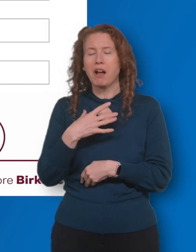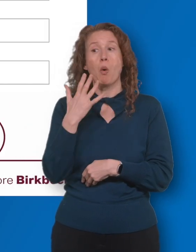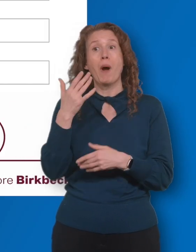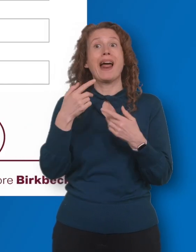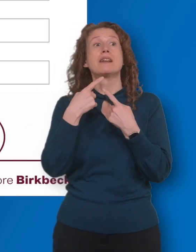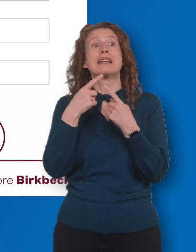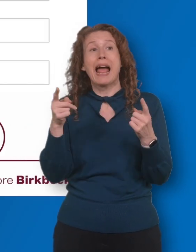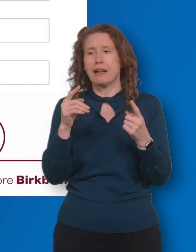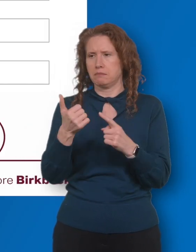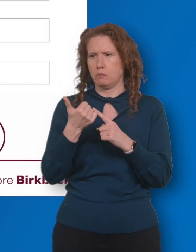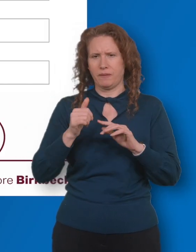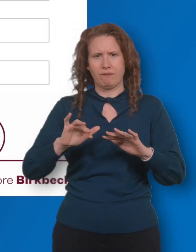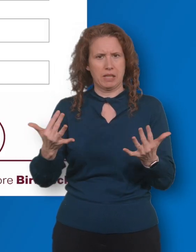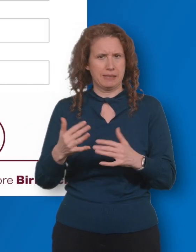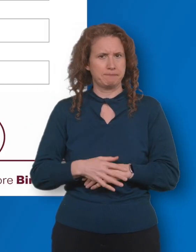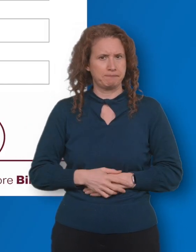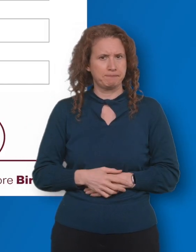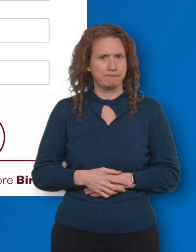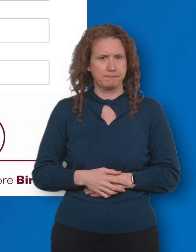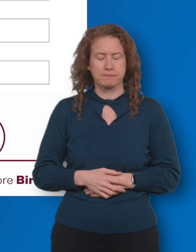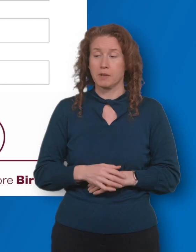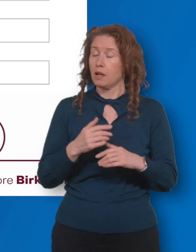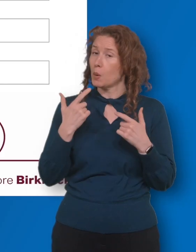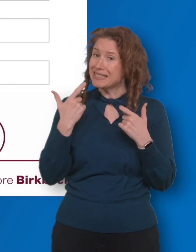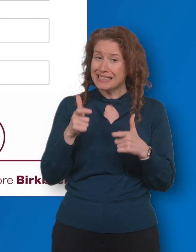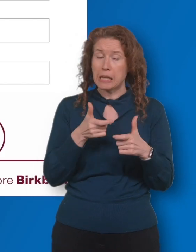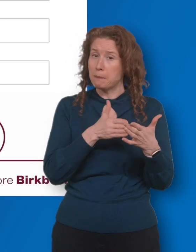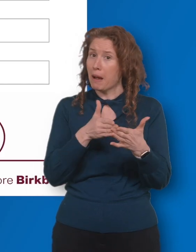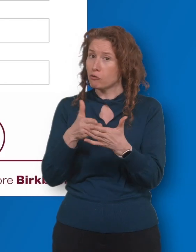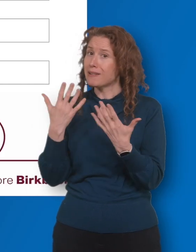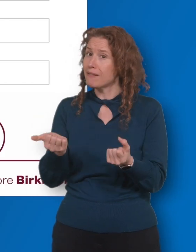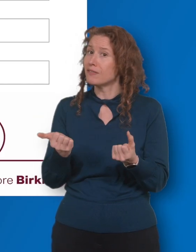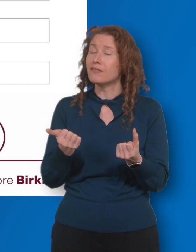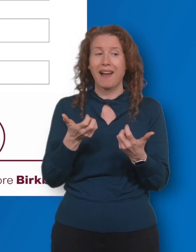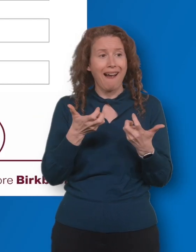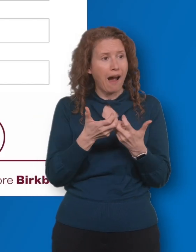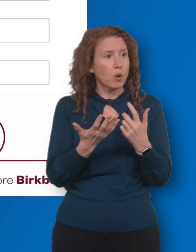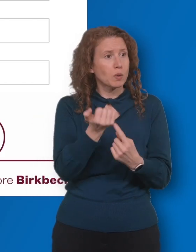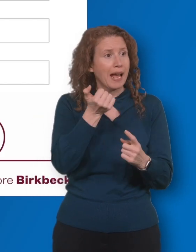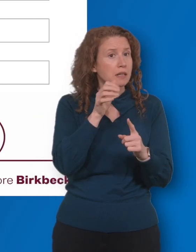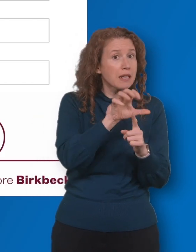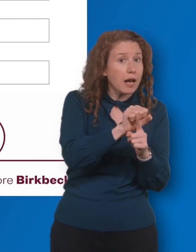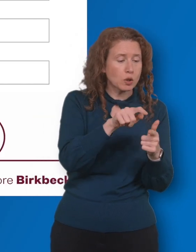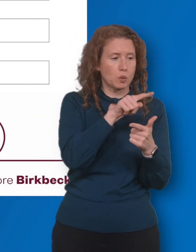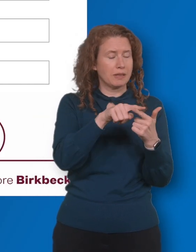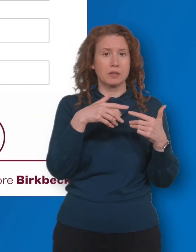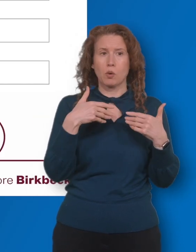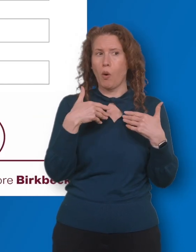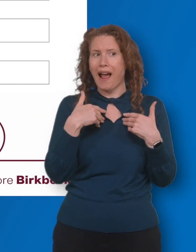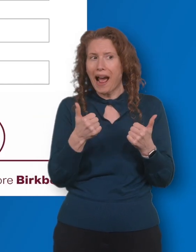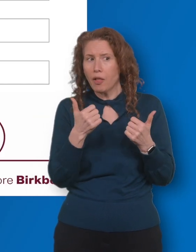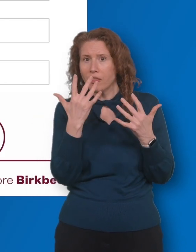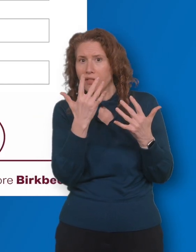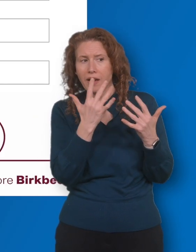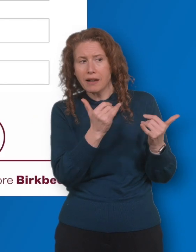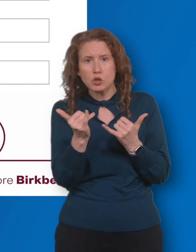any support. There are still barriers to access diagnosis and healthcare. So there is a large population